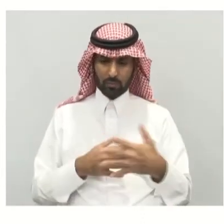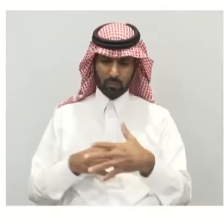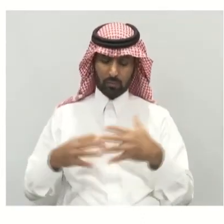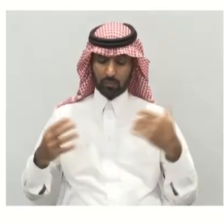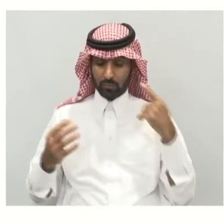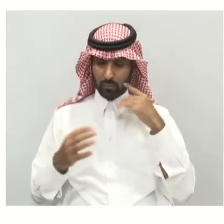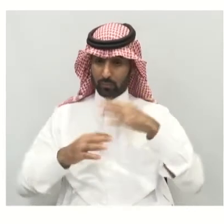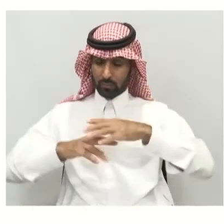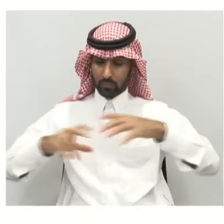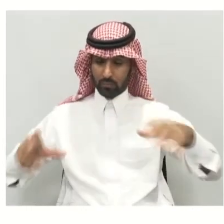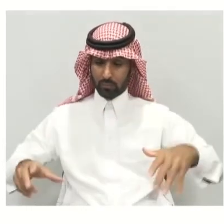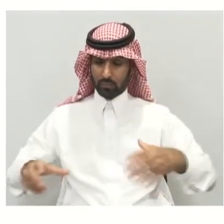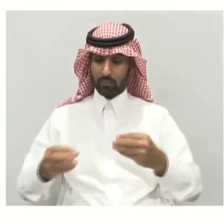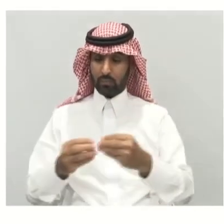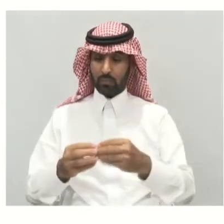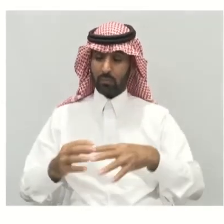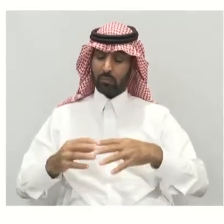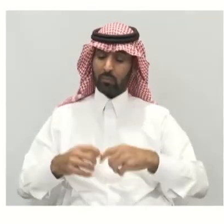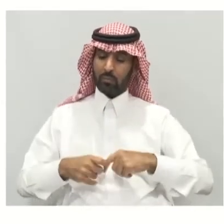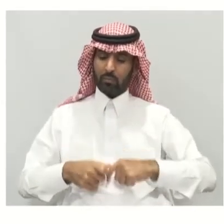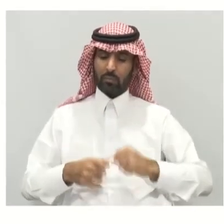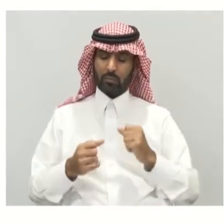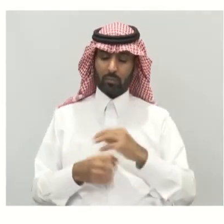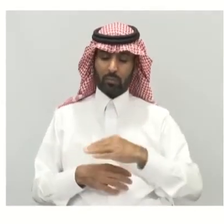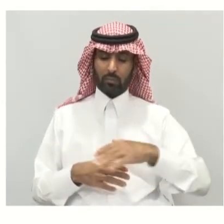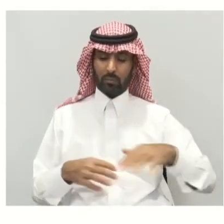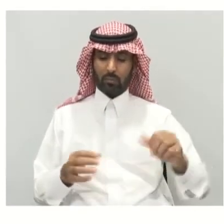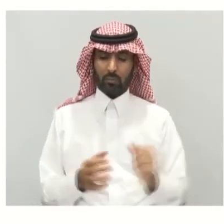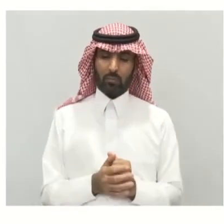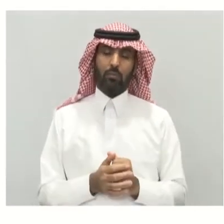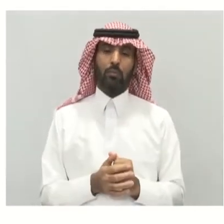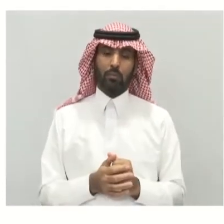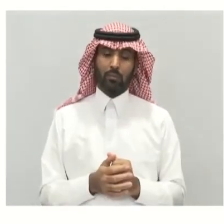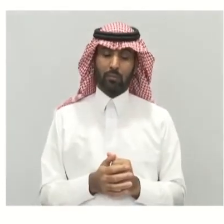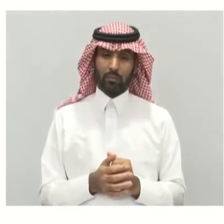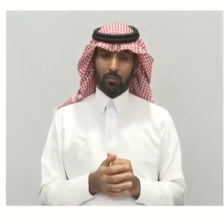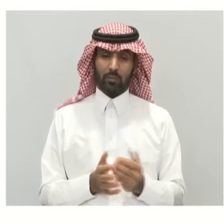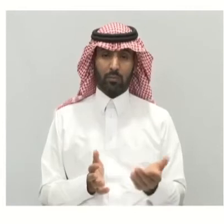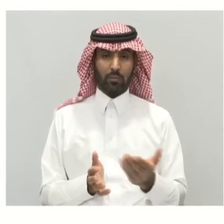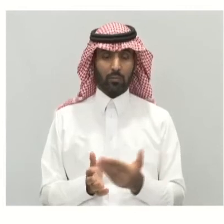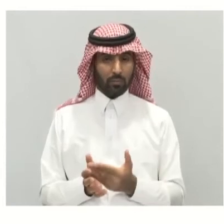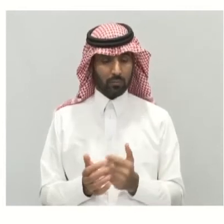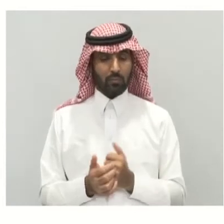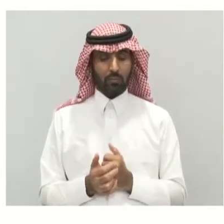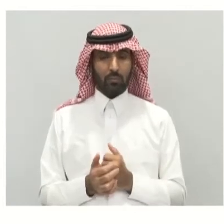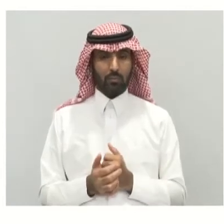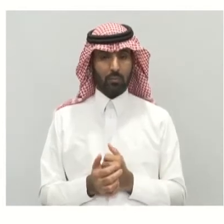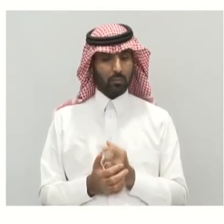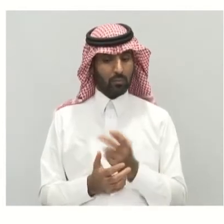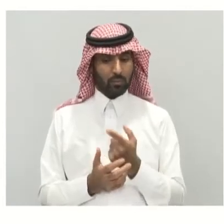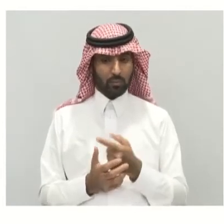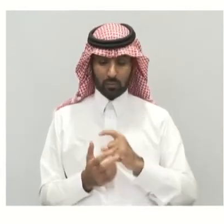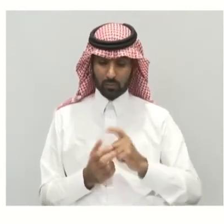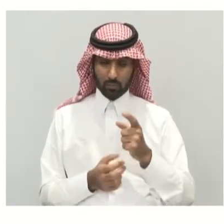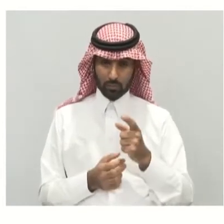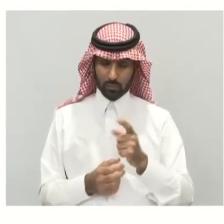glacial lakes are connected by hundreds of kilometers of rivers. This is the first question. How long